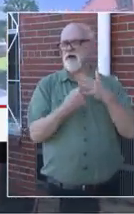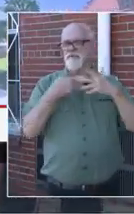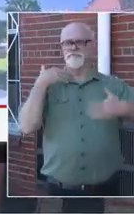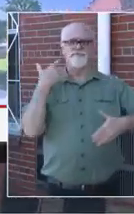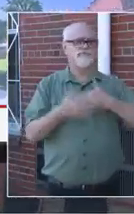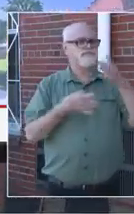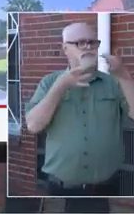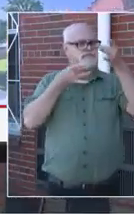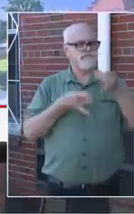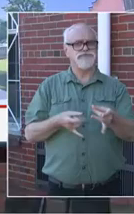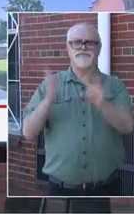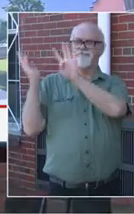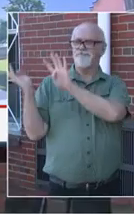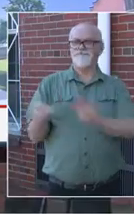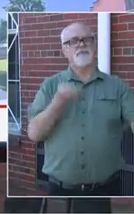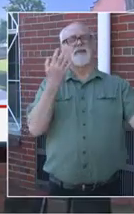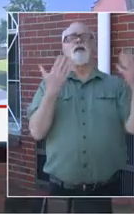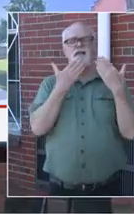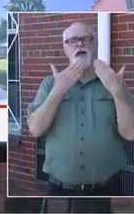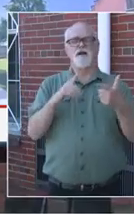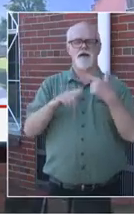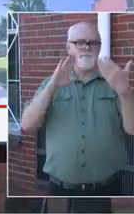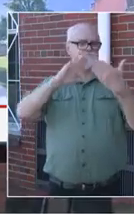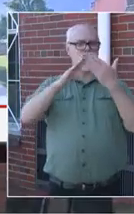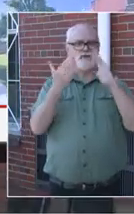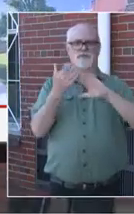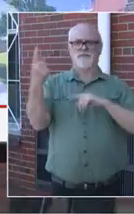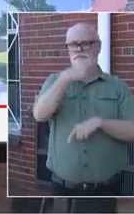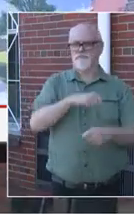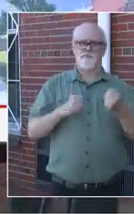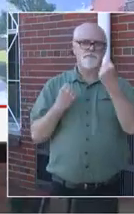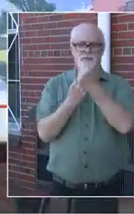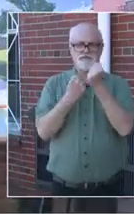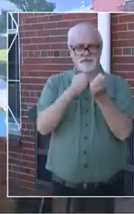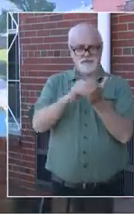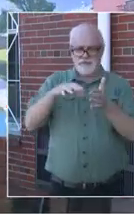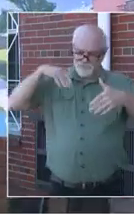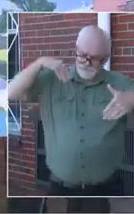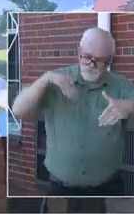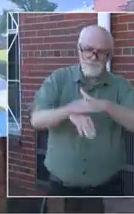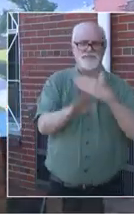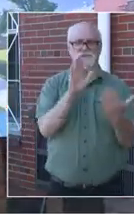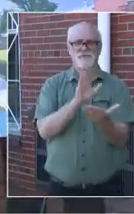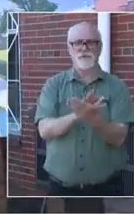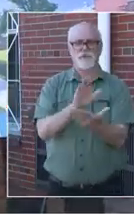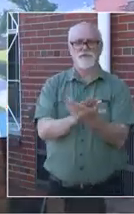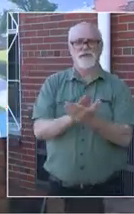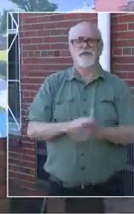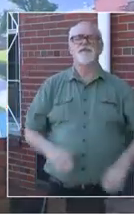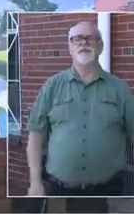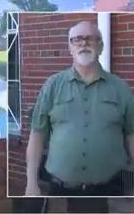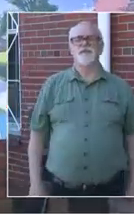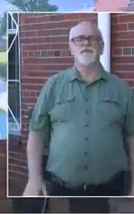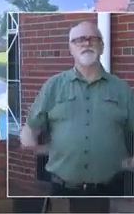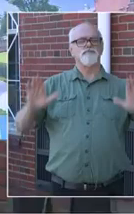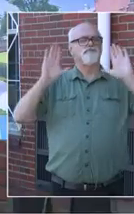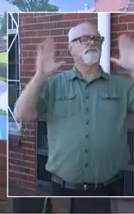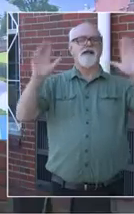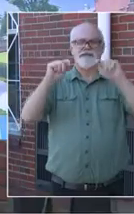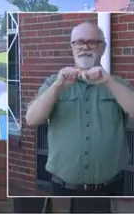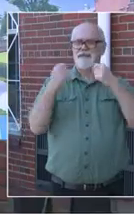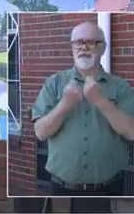great start. Community, thank you so much for supporting a great team here at